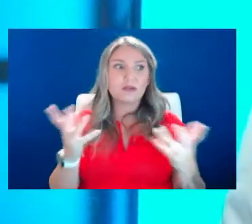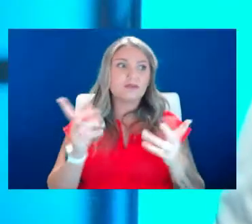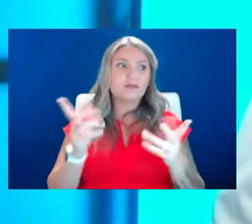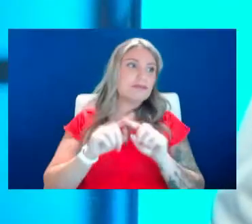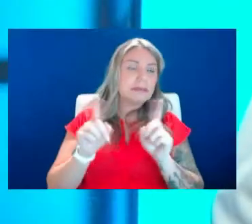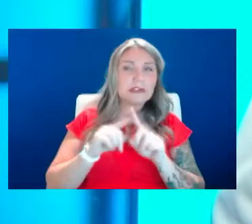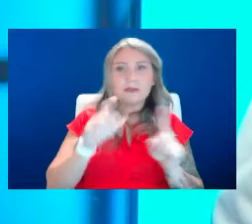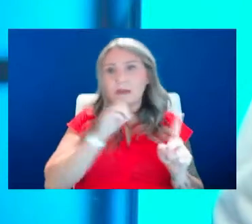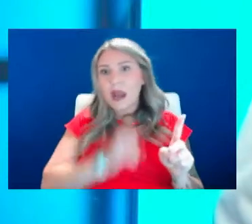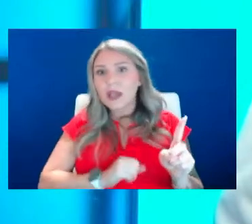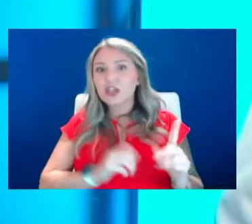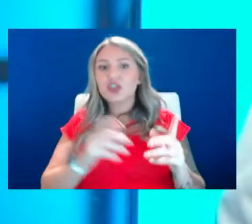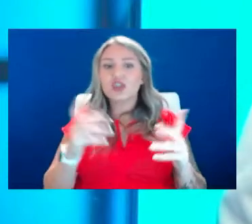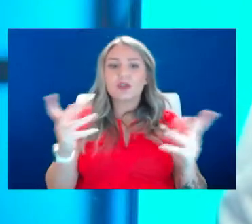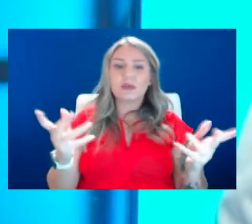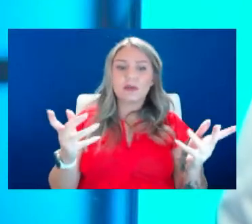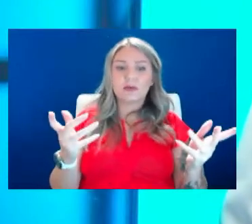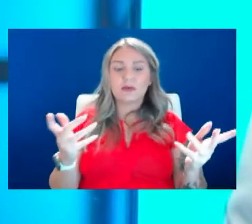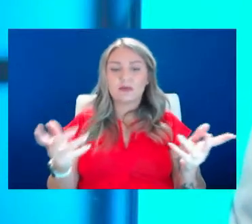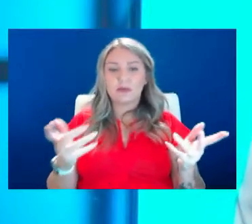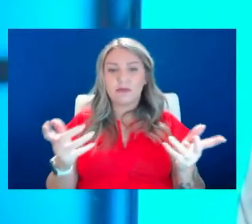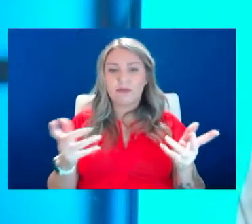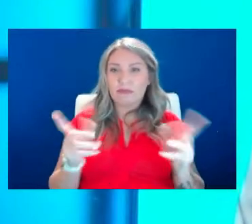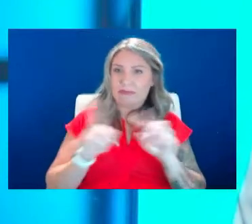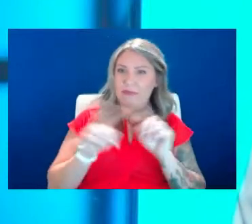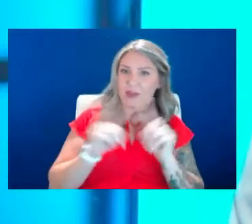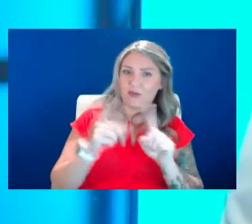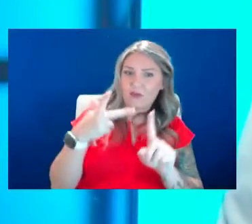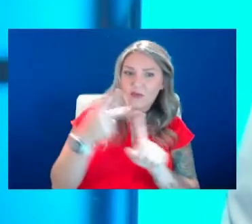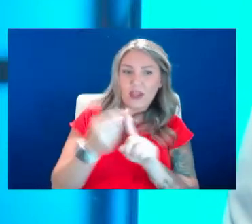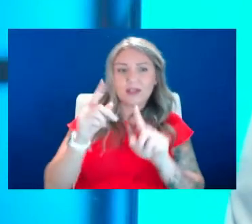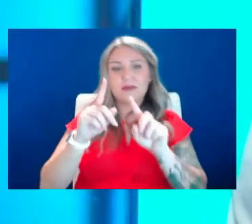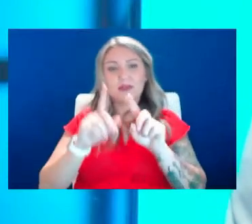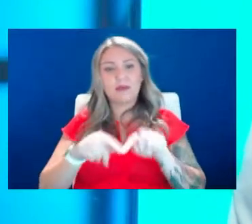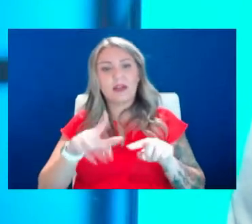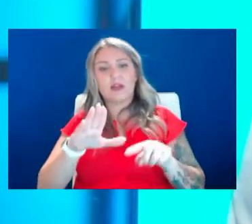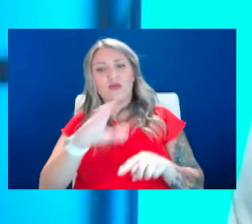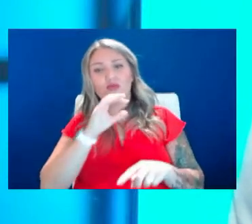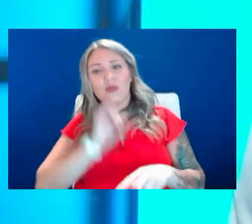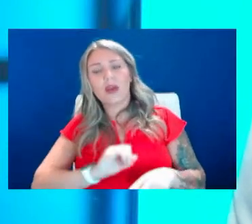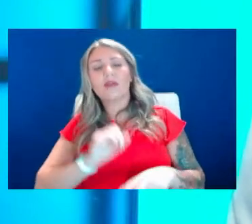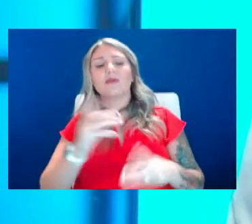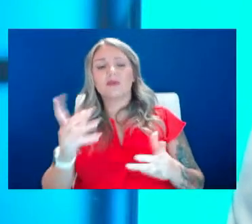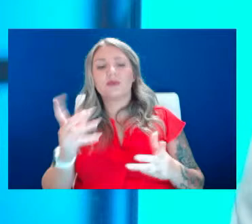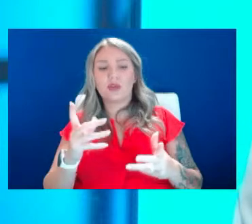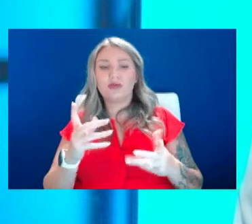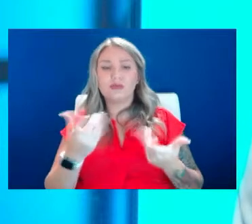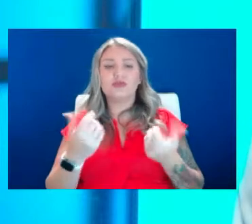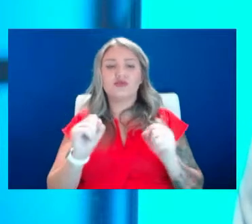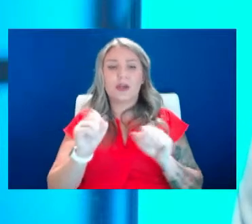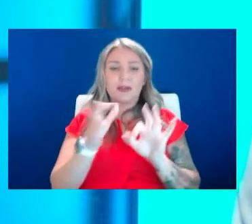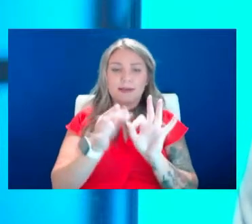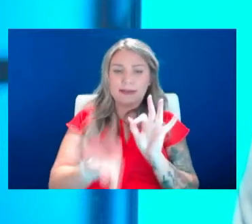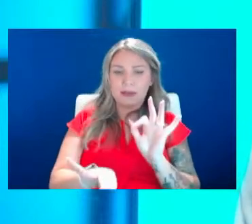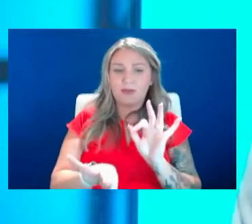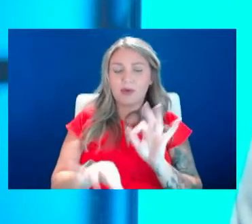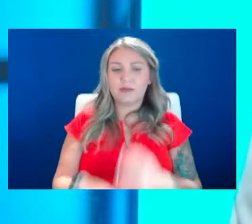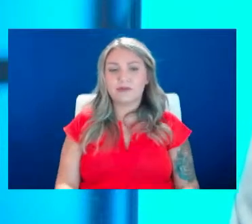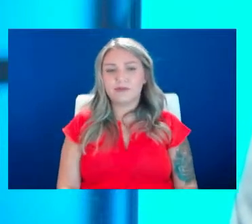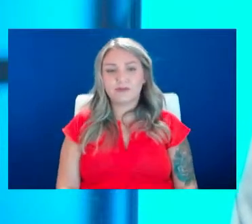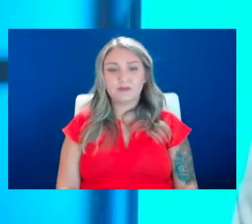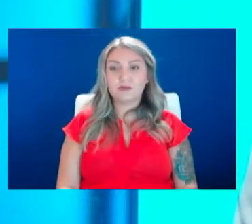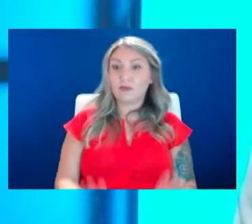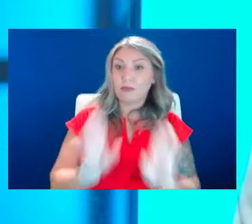ages, different vaccines depending on what age you were. So they really did try to simple it down. Obviously, if you